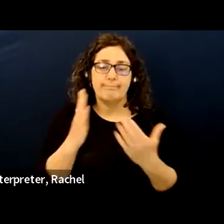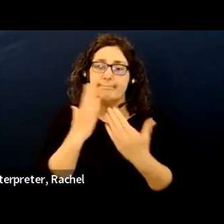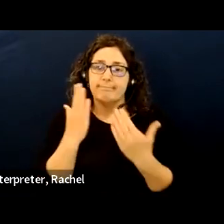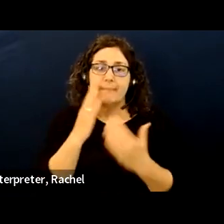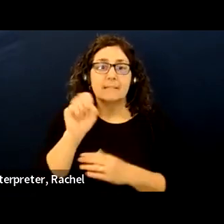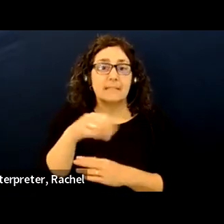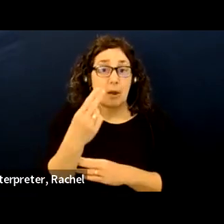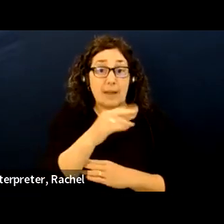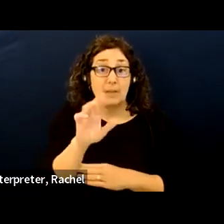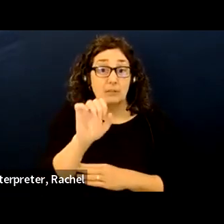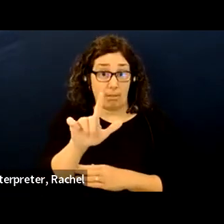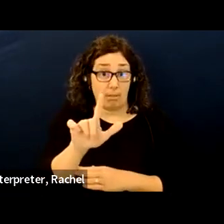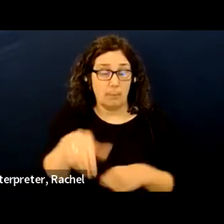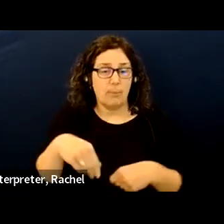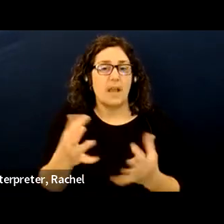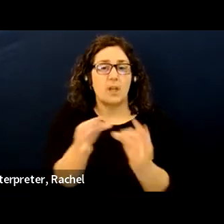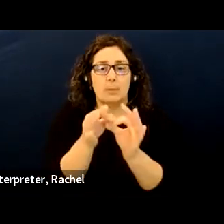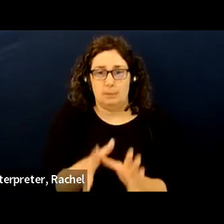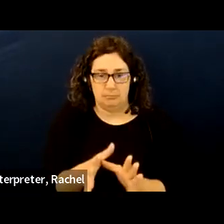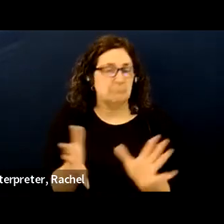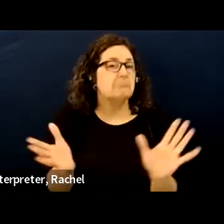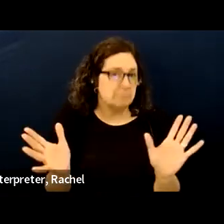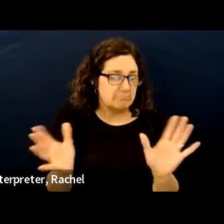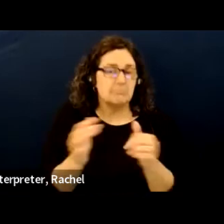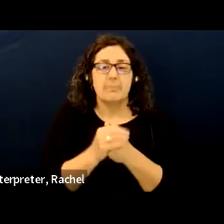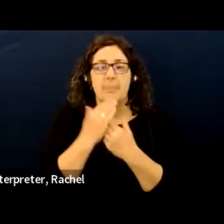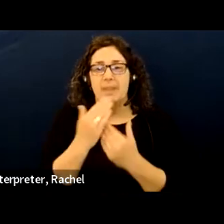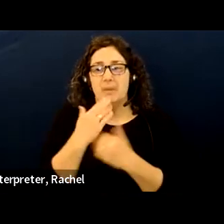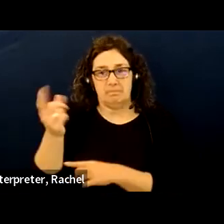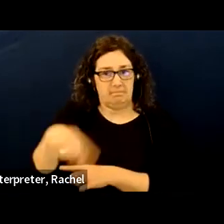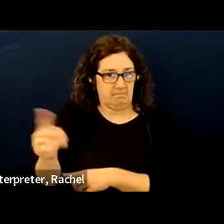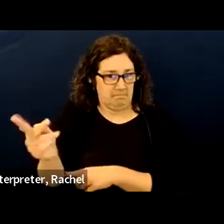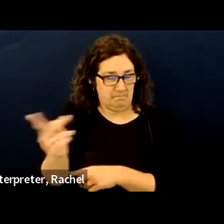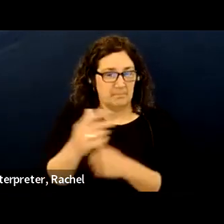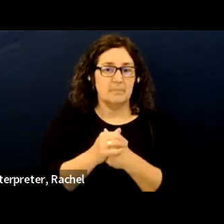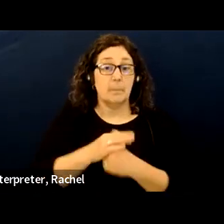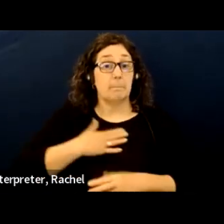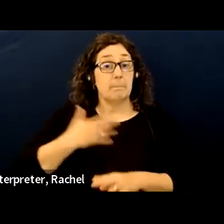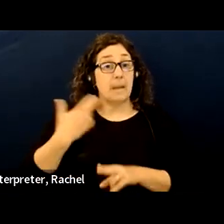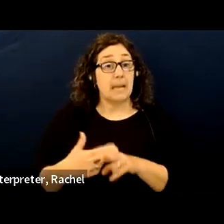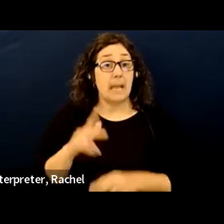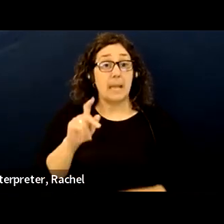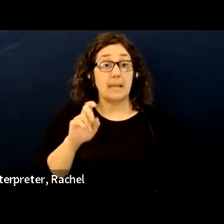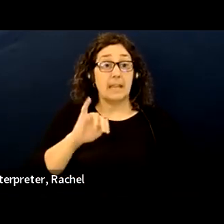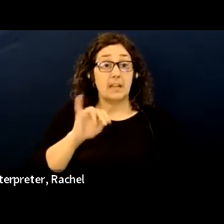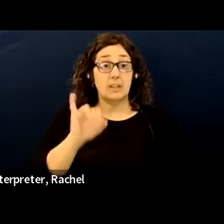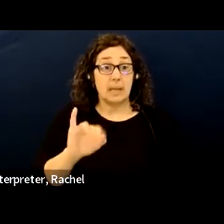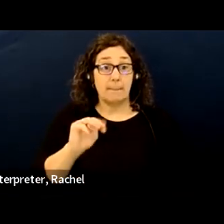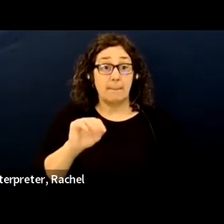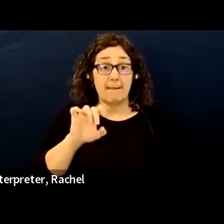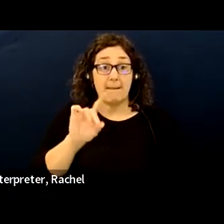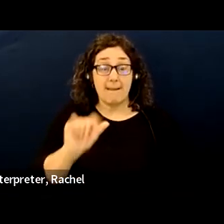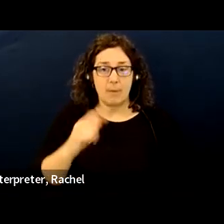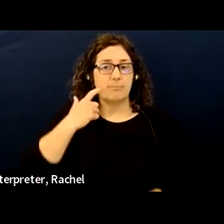Sarah and Rachel who are providing ASL interpretation for this session. So thank you to them. My name is Kenji Maeda, and I'd like to